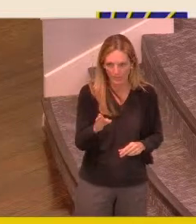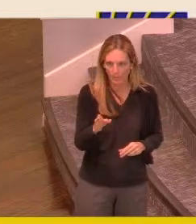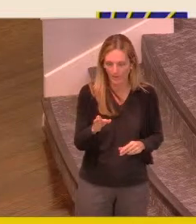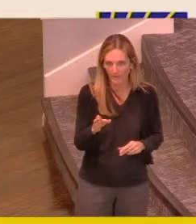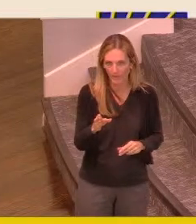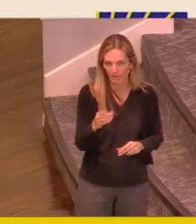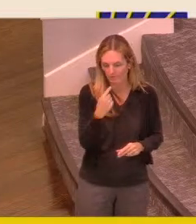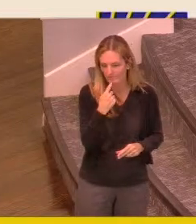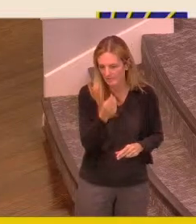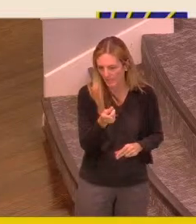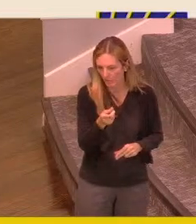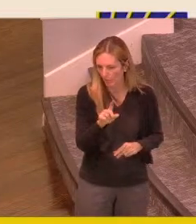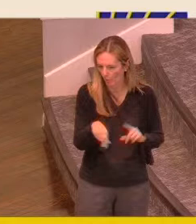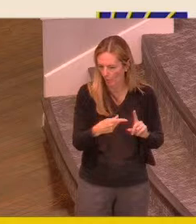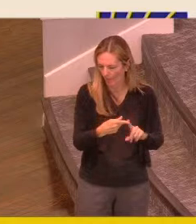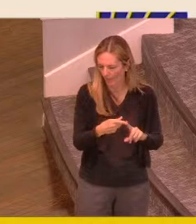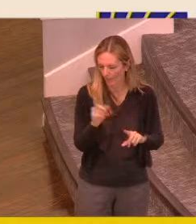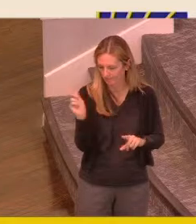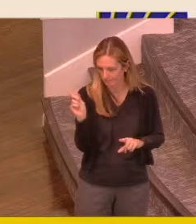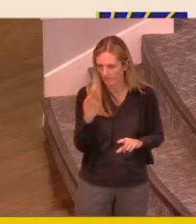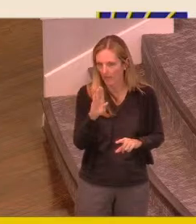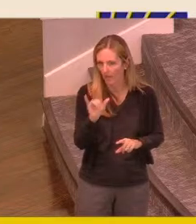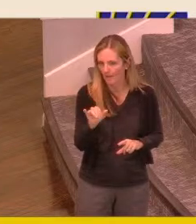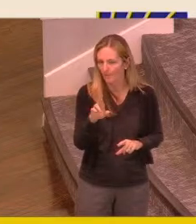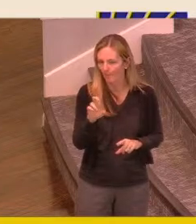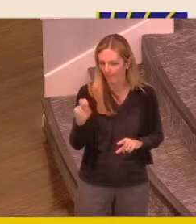the budget in April.